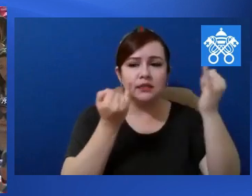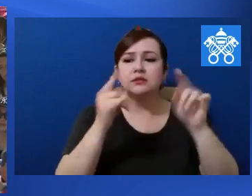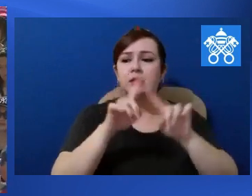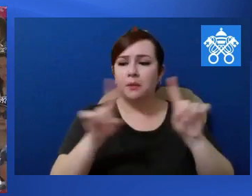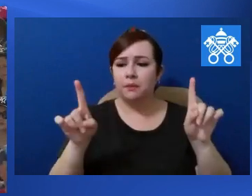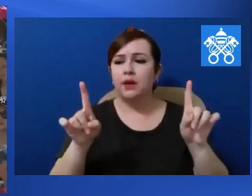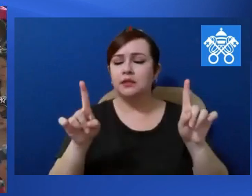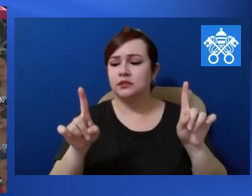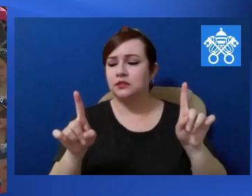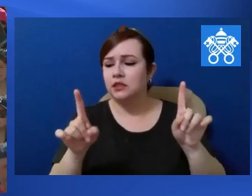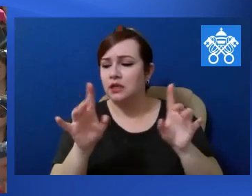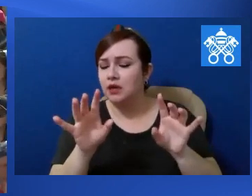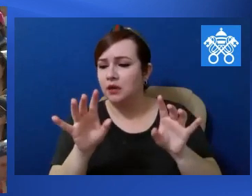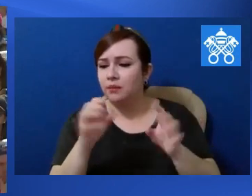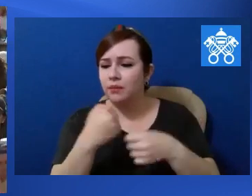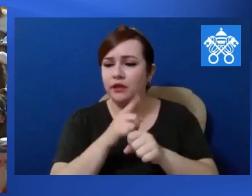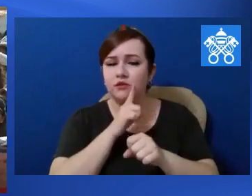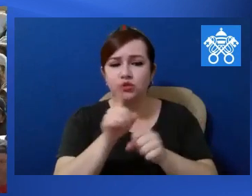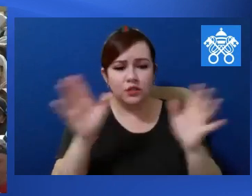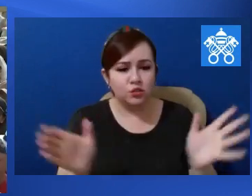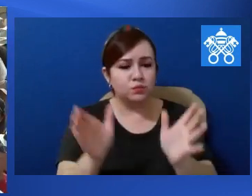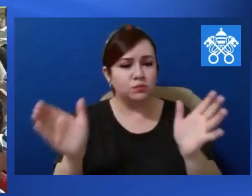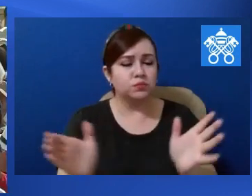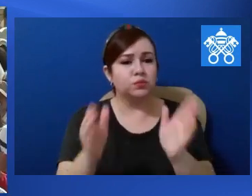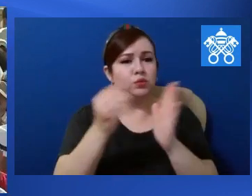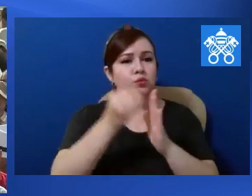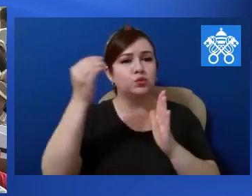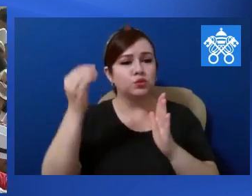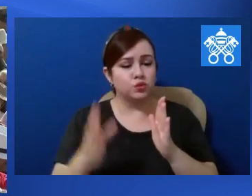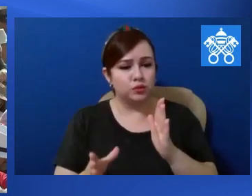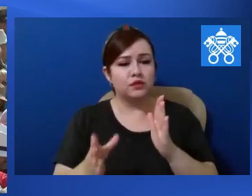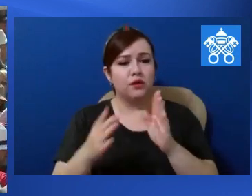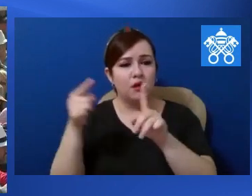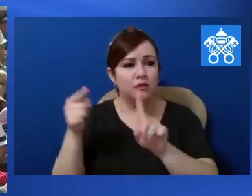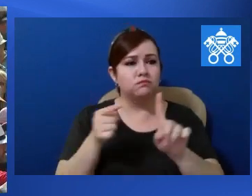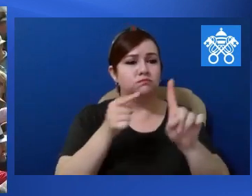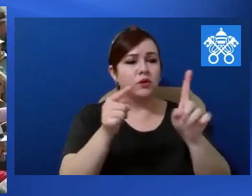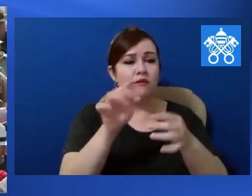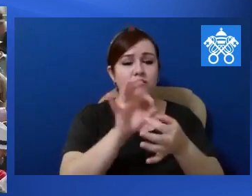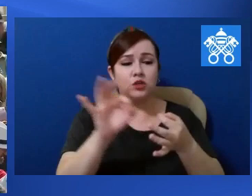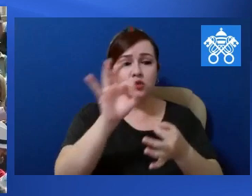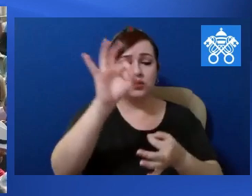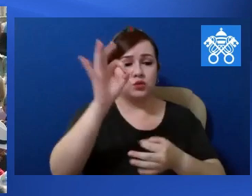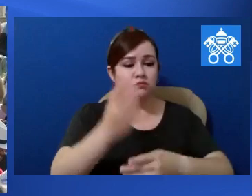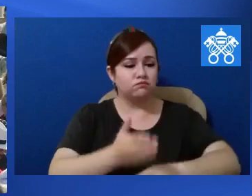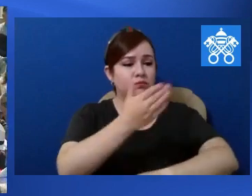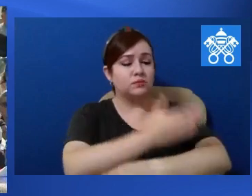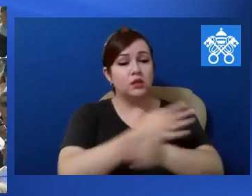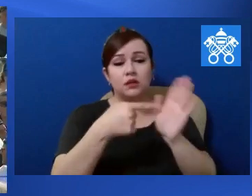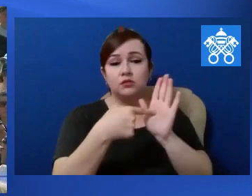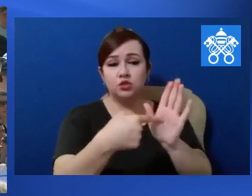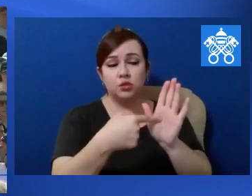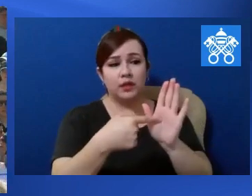of accompanying and encouraging students on the path of human and spiritual growth, showing